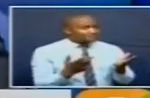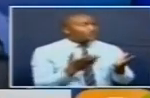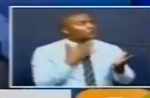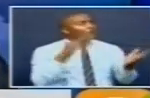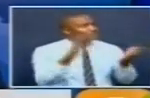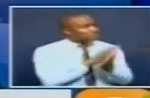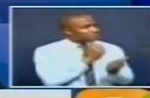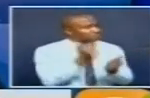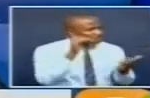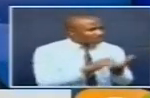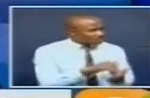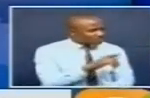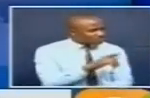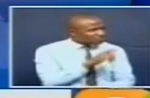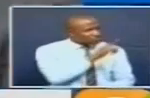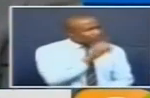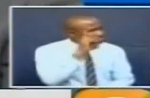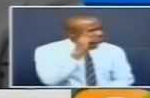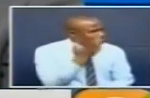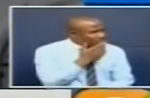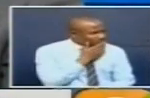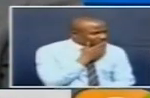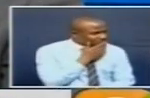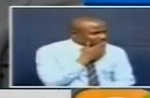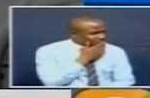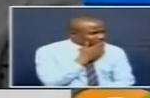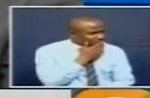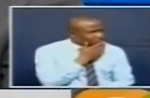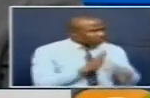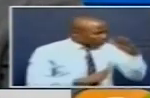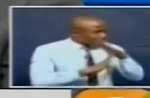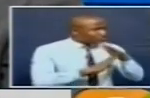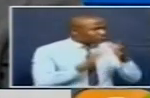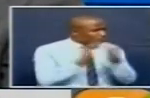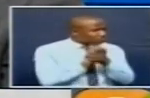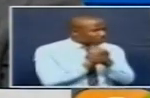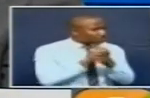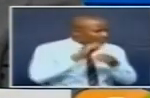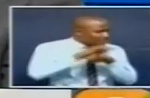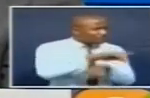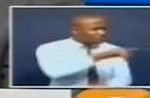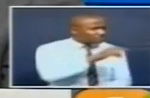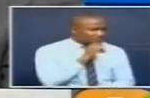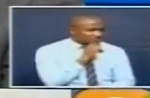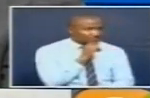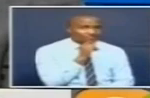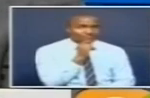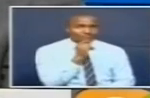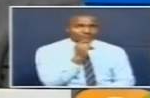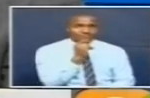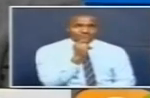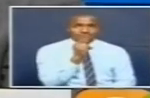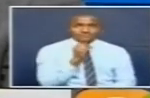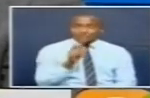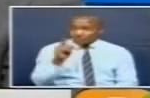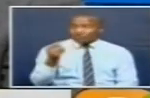again. First, how do you respond to that? That senior Jubilee officials are behind this? Well, if you understand the